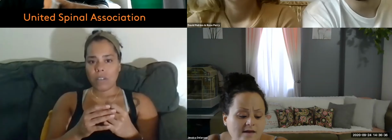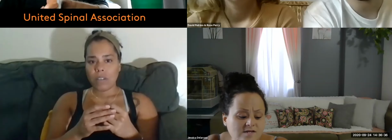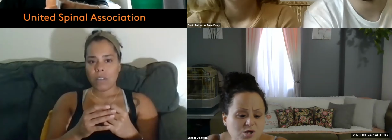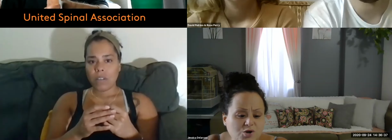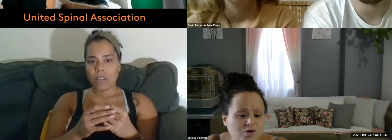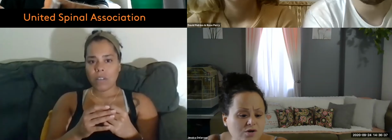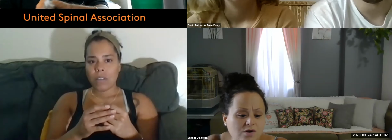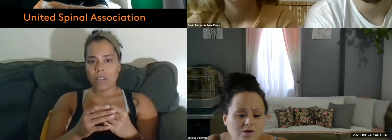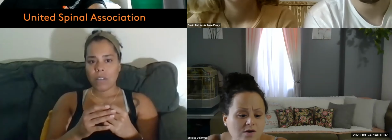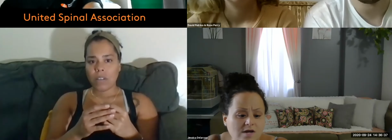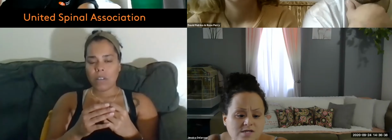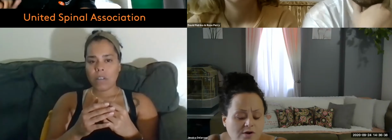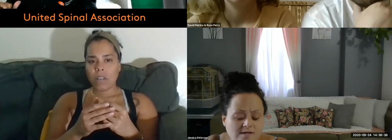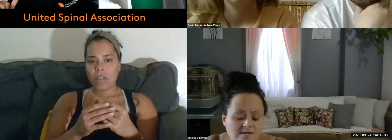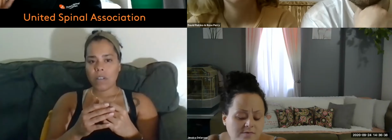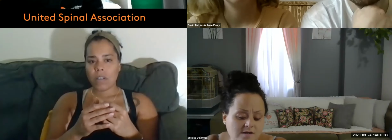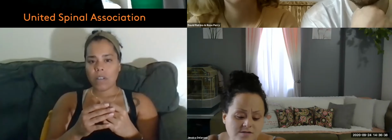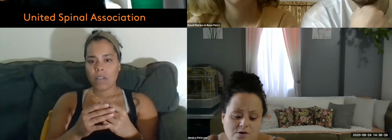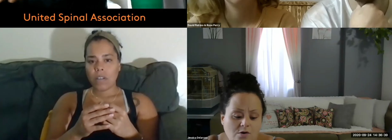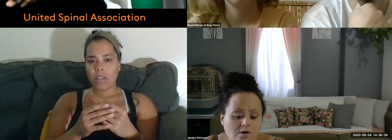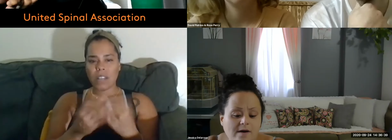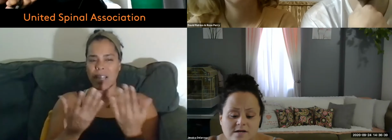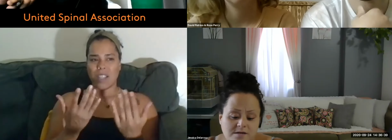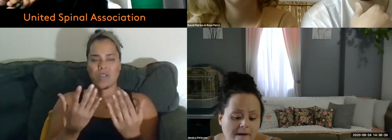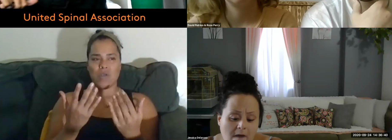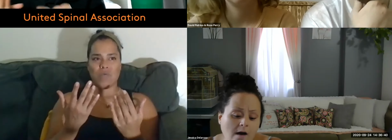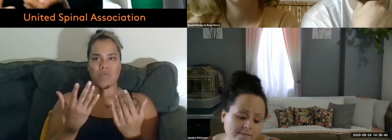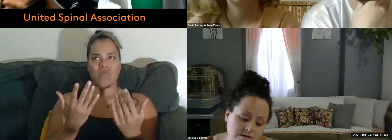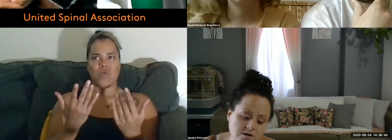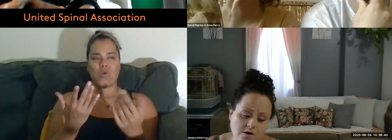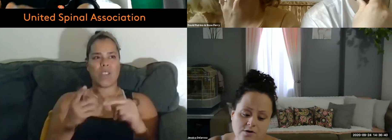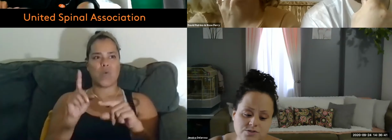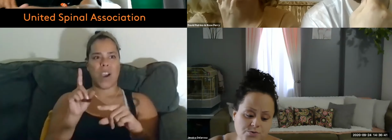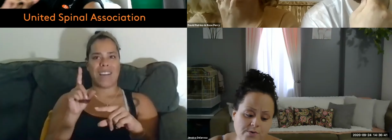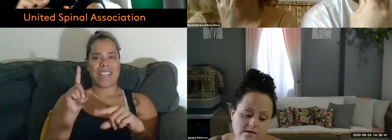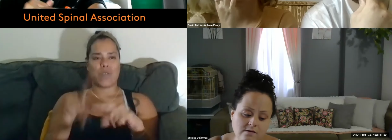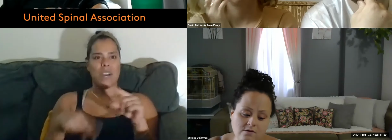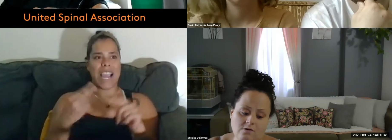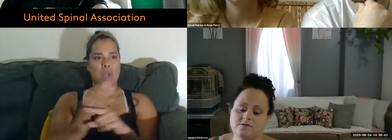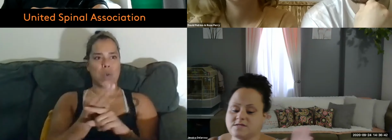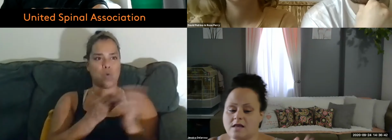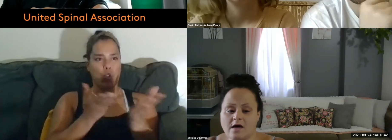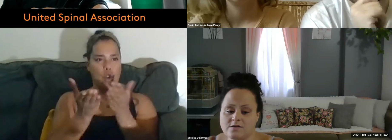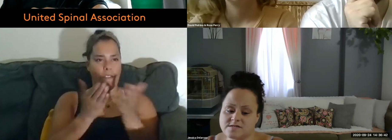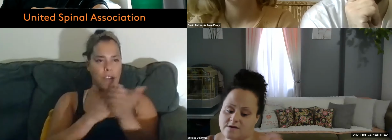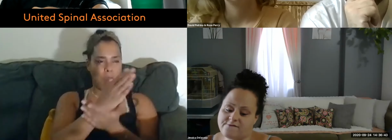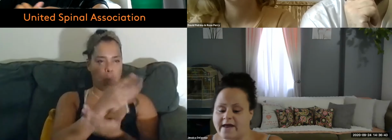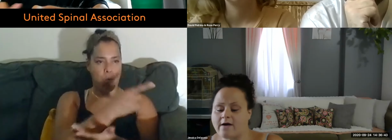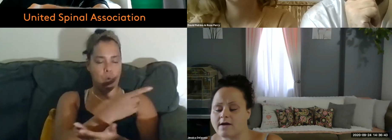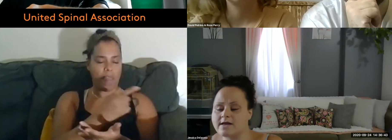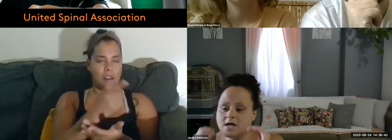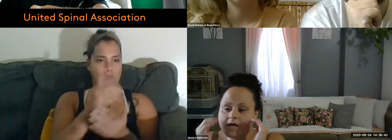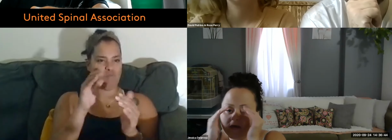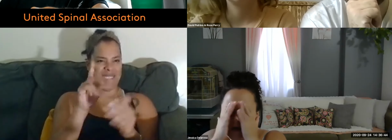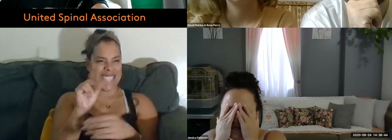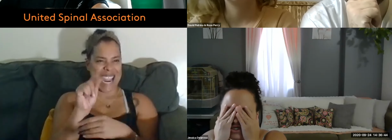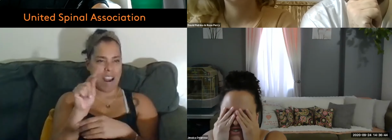one of the service providers. It's crazy because, you know, going back to my mom and her doing all this telehealth stuff now,